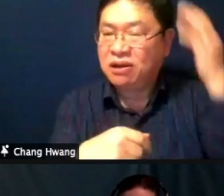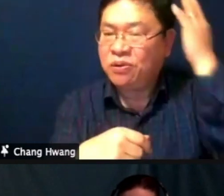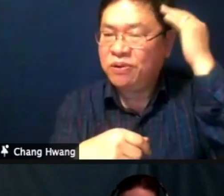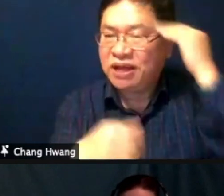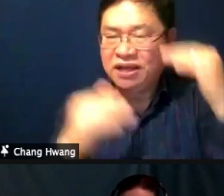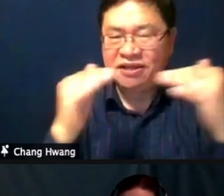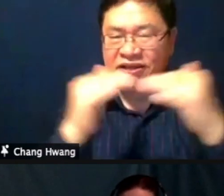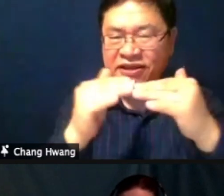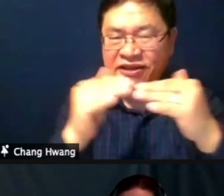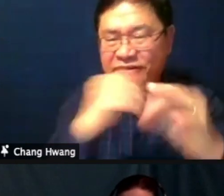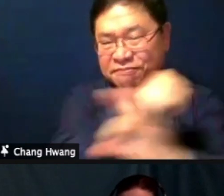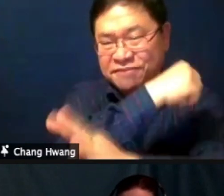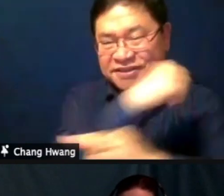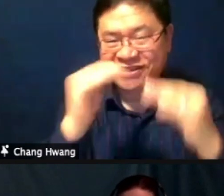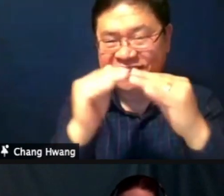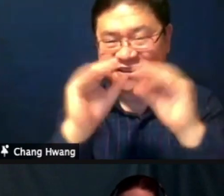foreign.